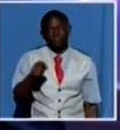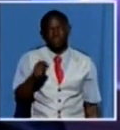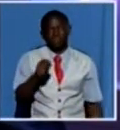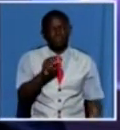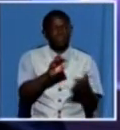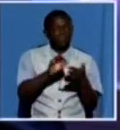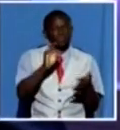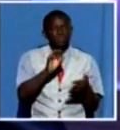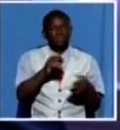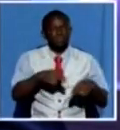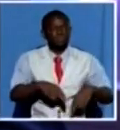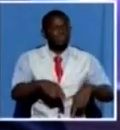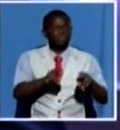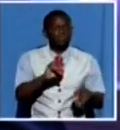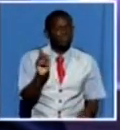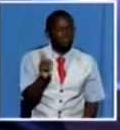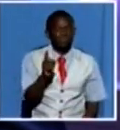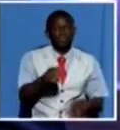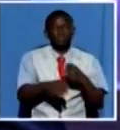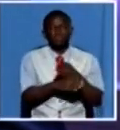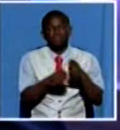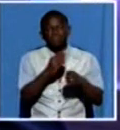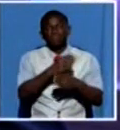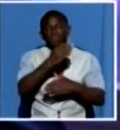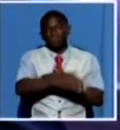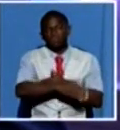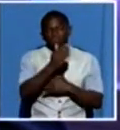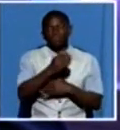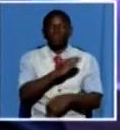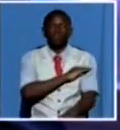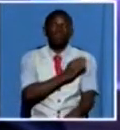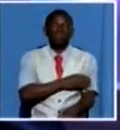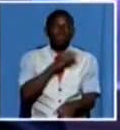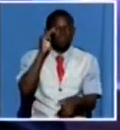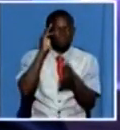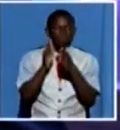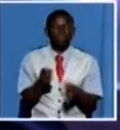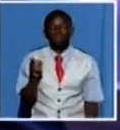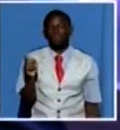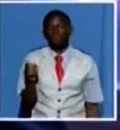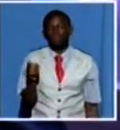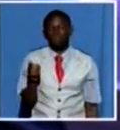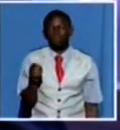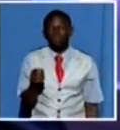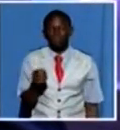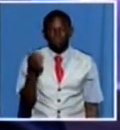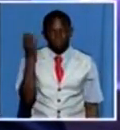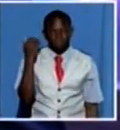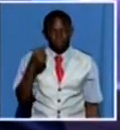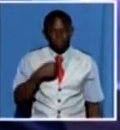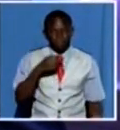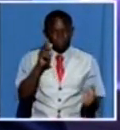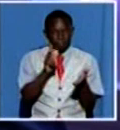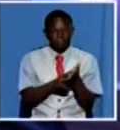to the Zambian people that in the SI which I signed, I identified trunk